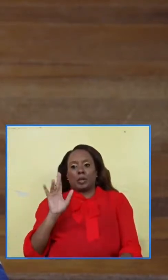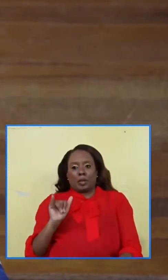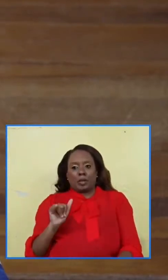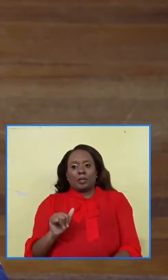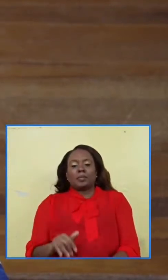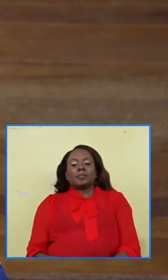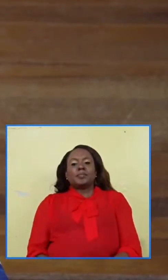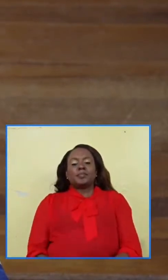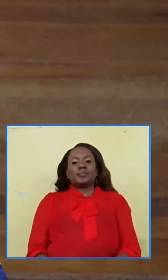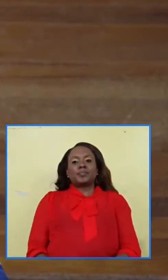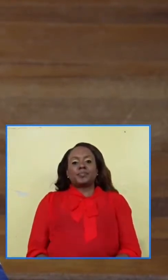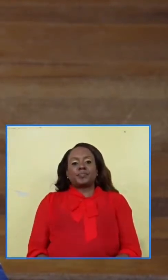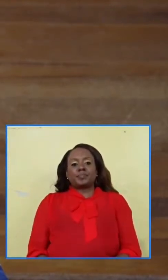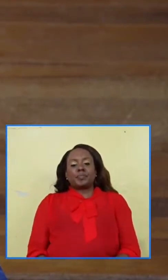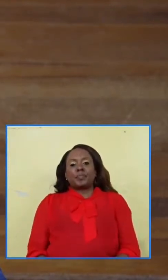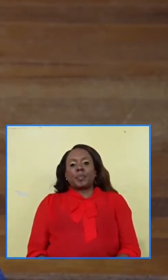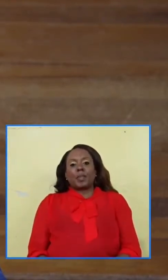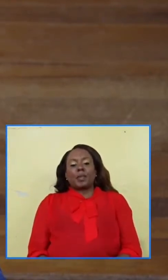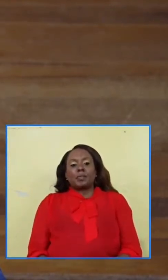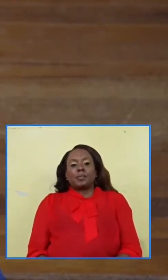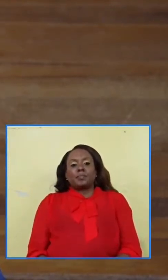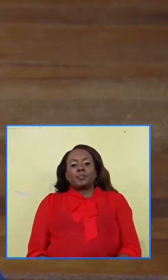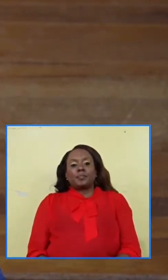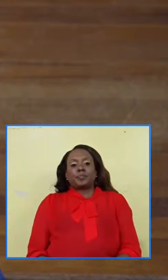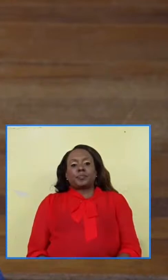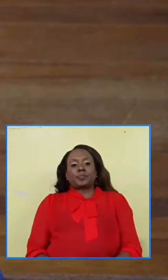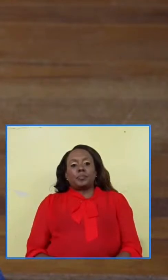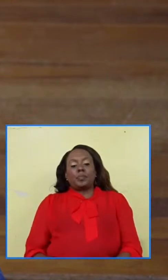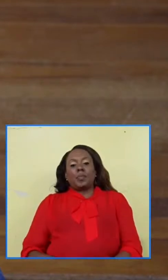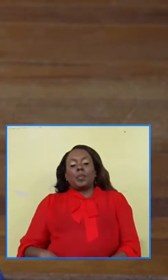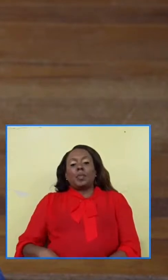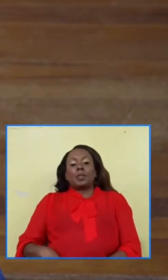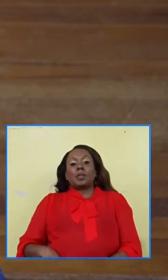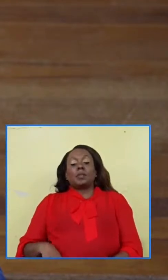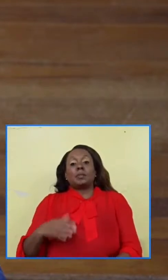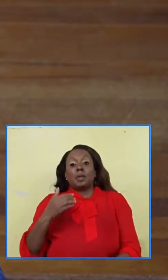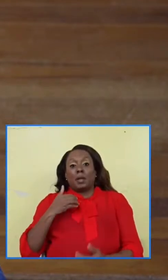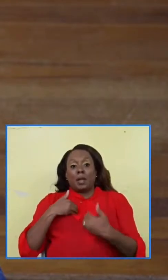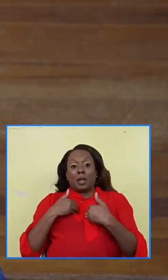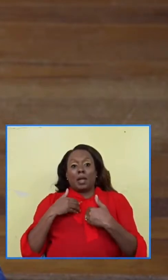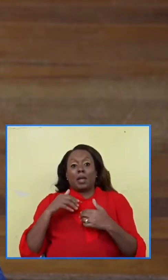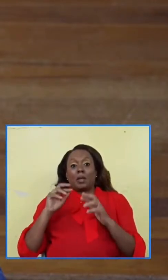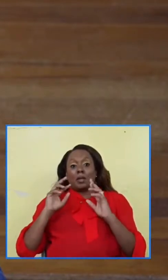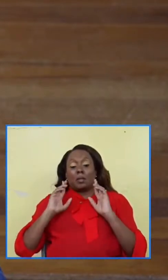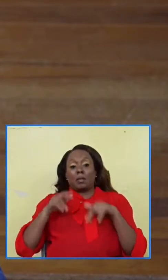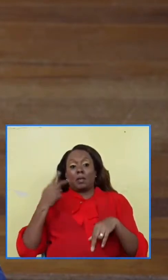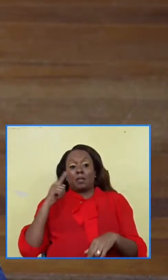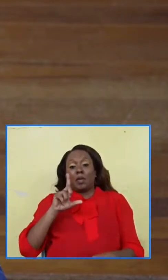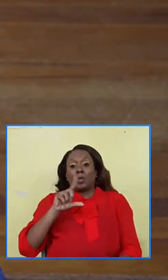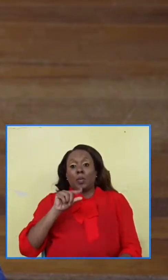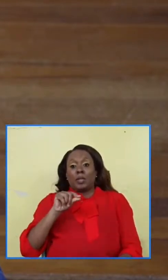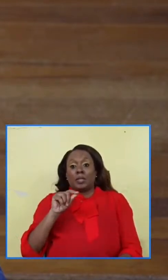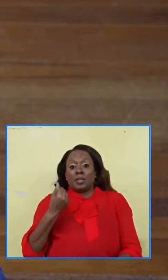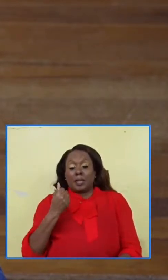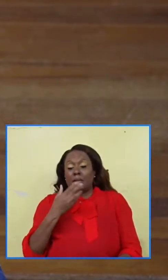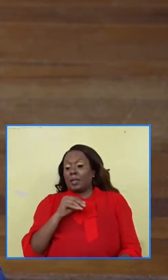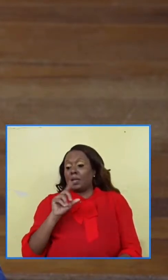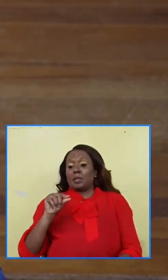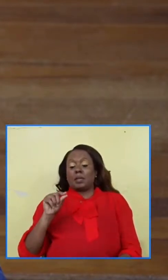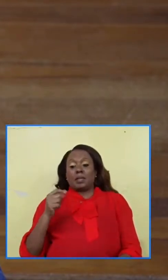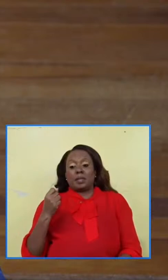So we have in hand audit reports for 2010 and 2011. The